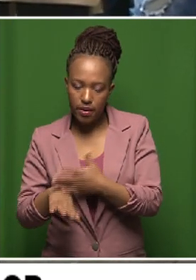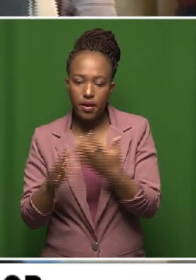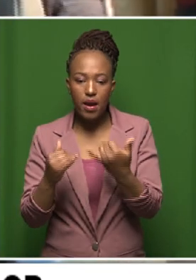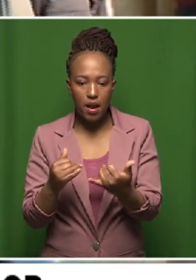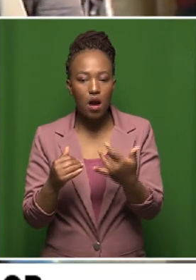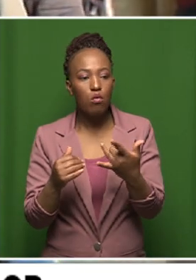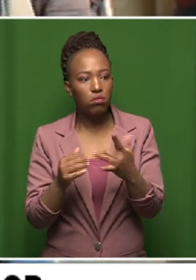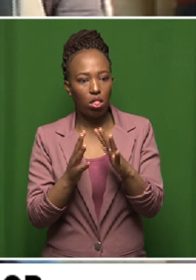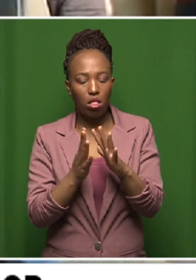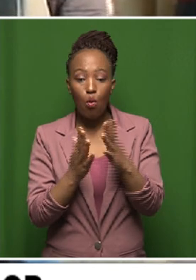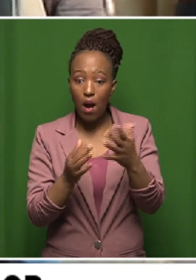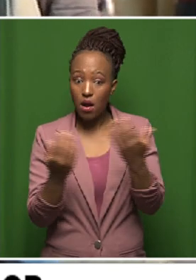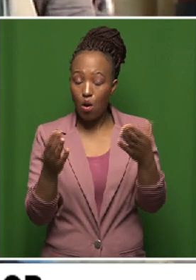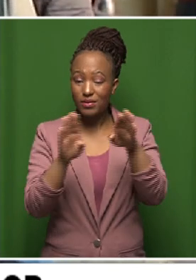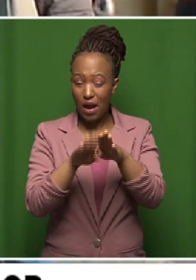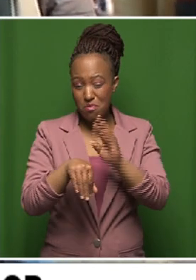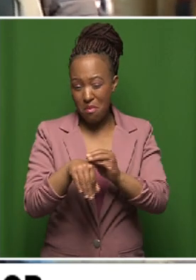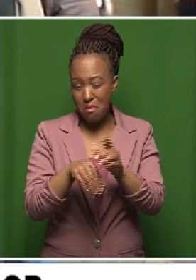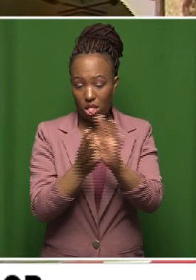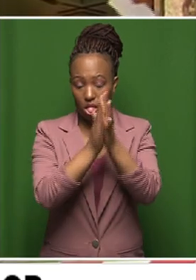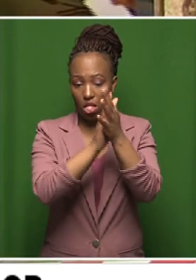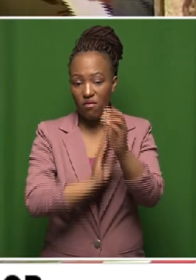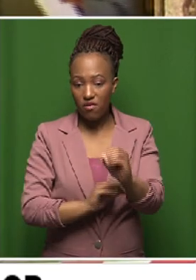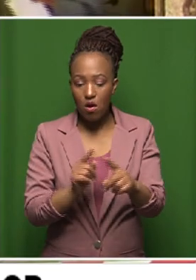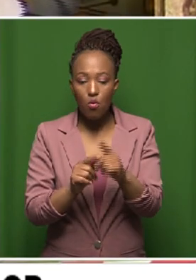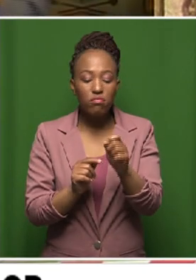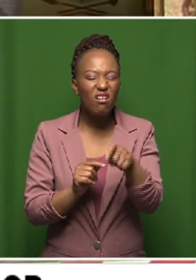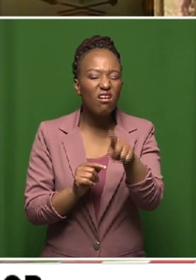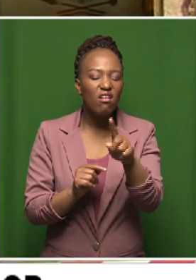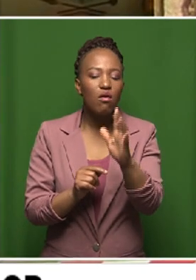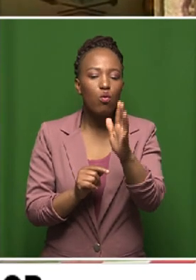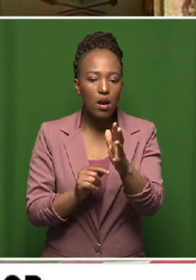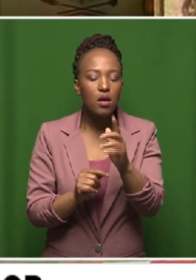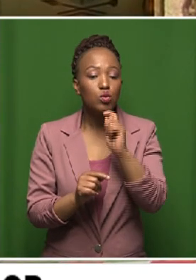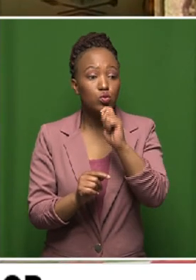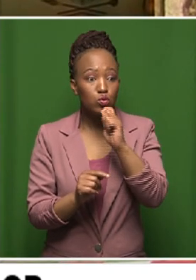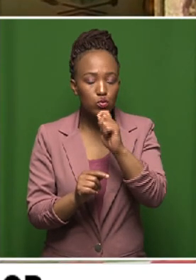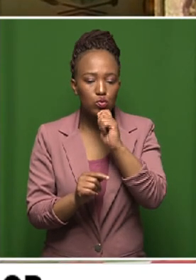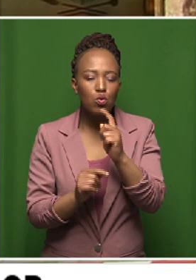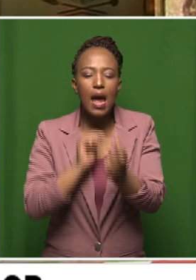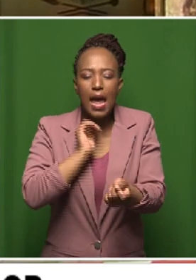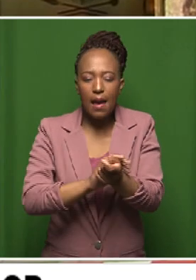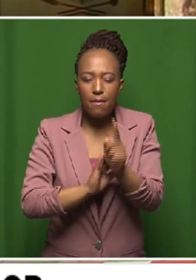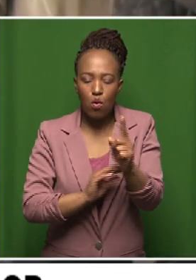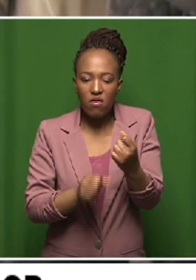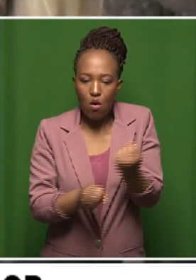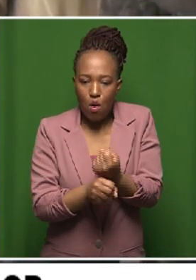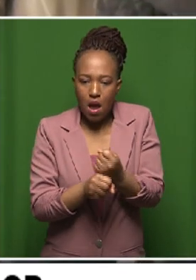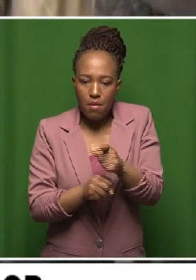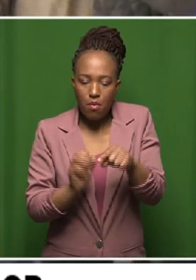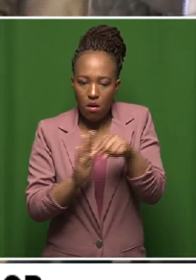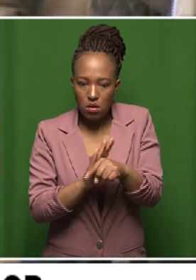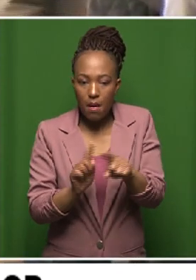causing all of this. And perhaps in a year's time or so, we will get a better indication of the real harm done to the labour market in South Africa. But I'm pretty